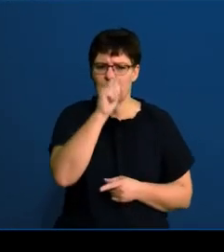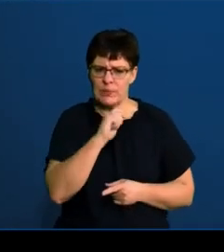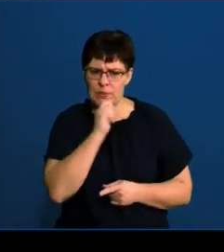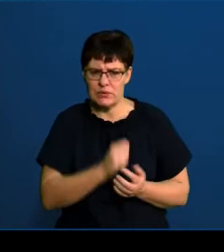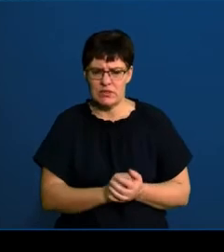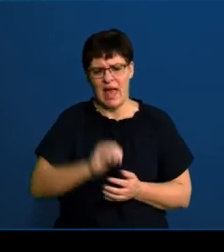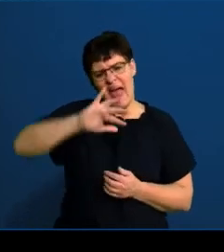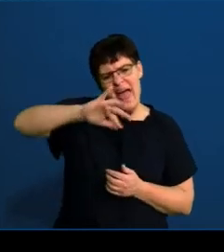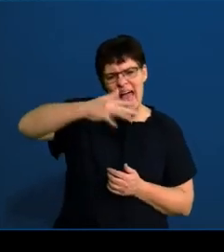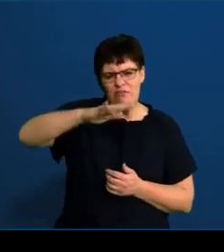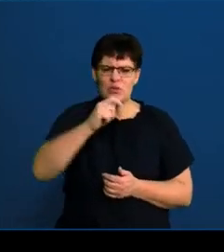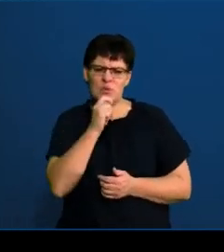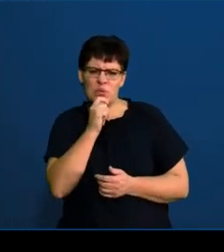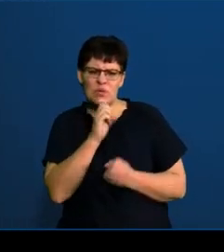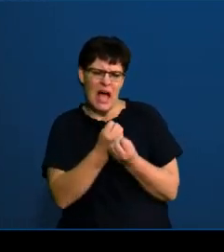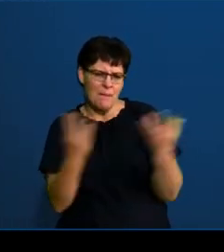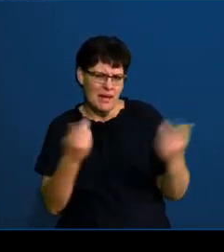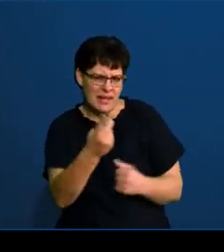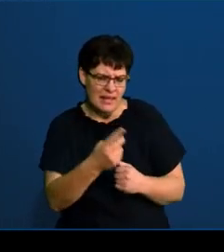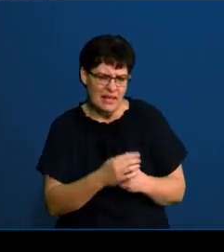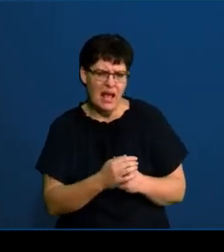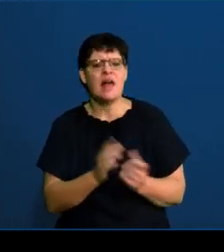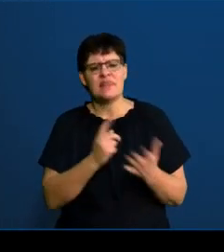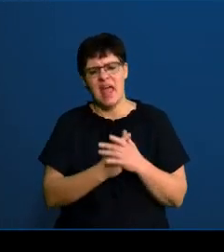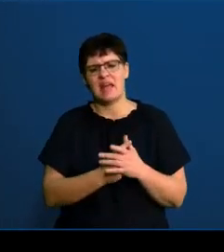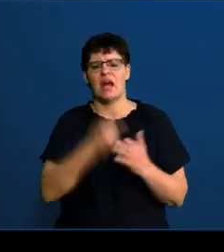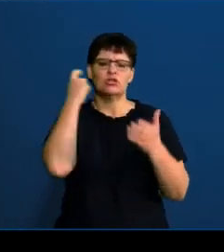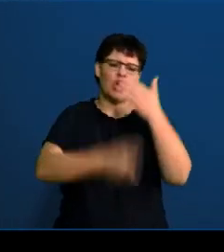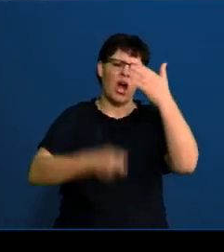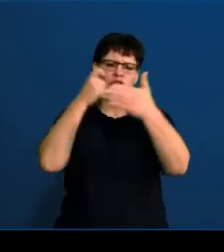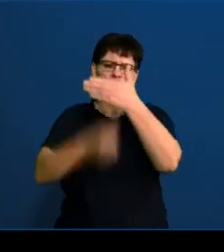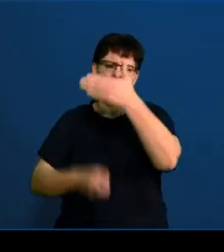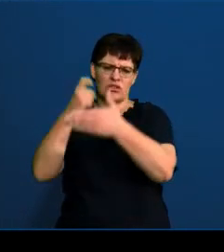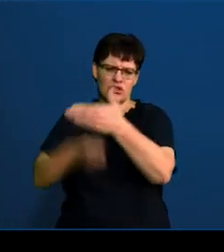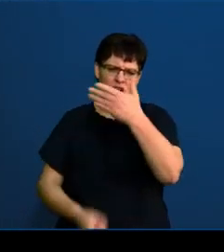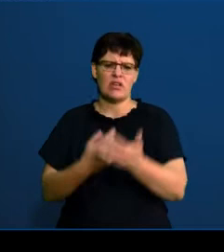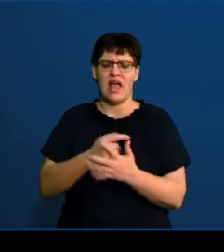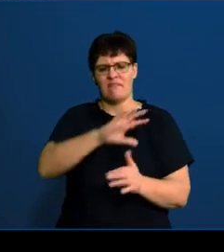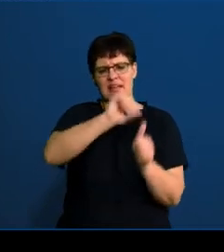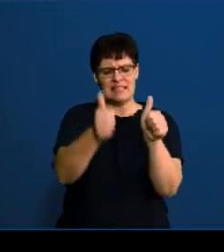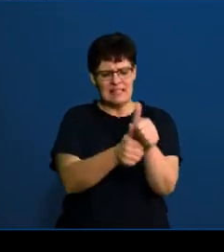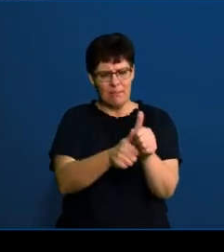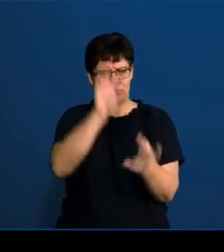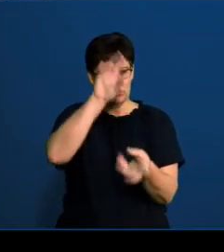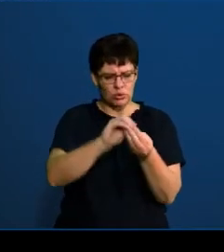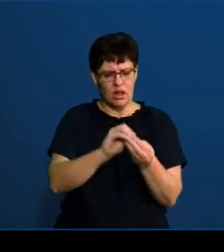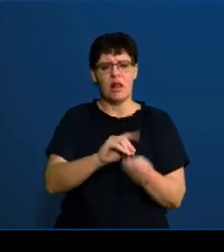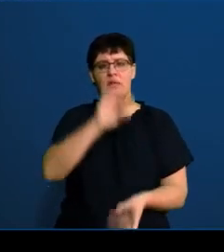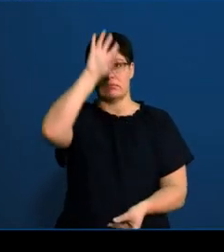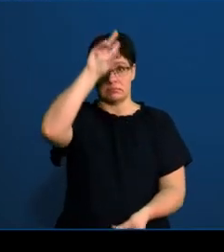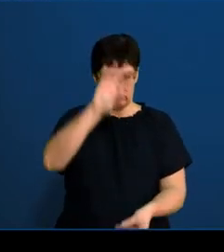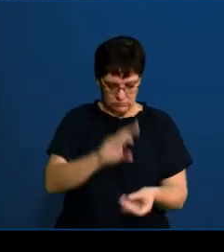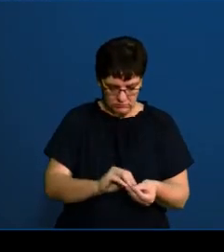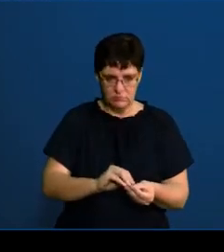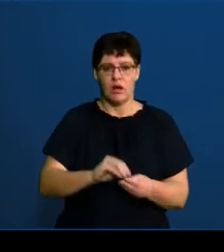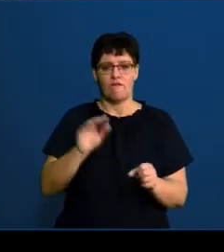average consumption. And then it's giving you a whole lot of charges. We can see we've got subtotals and we've got a total amount, the